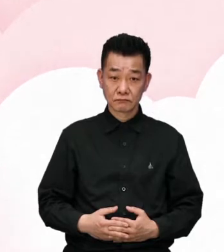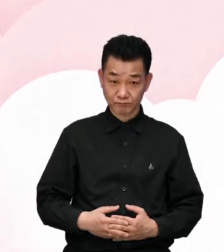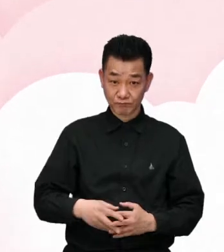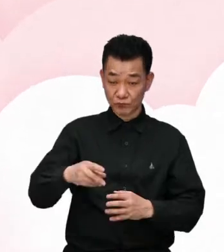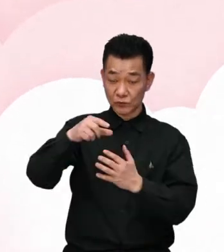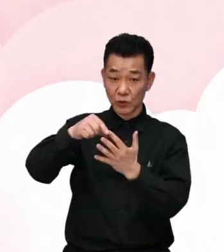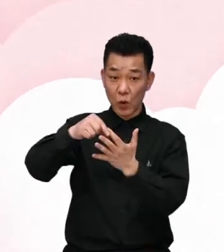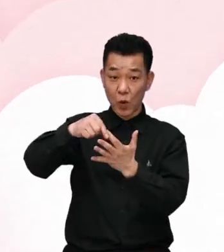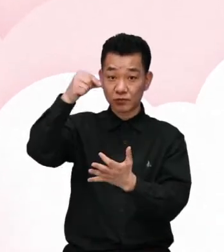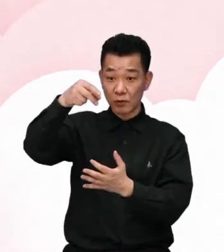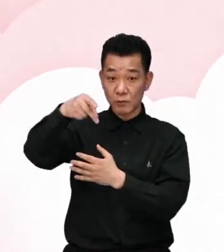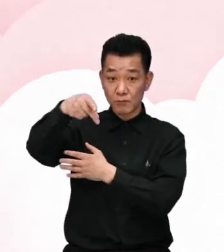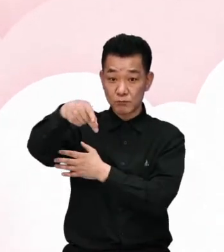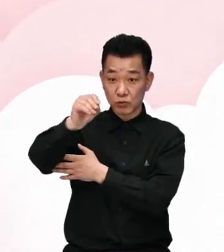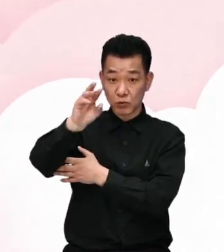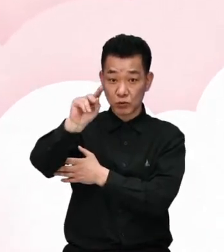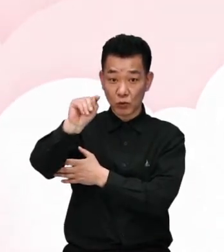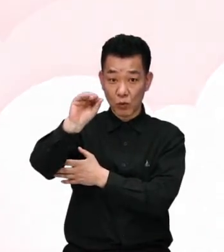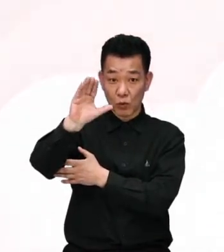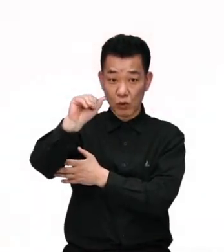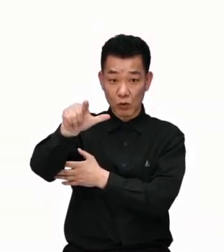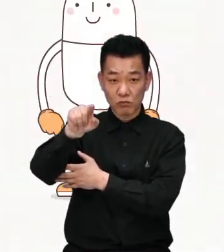What is the optional protocol?